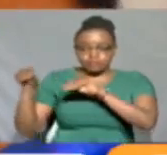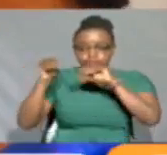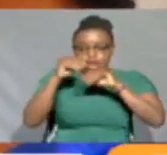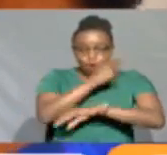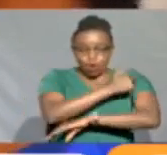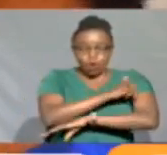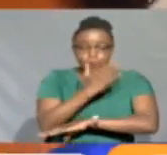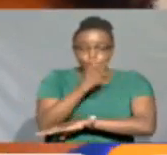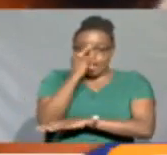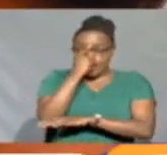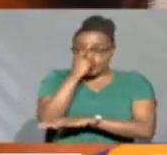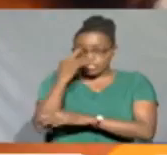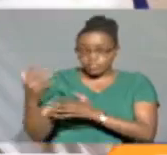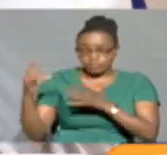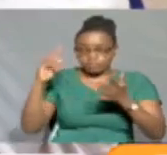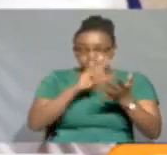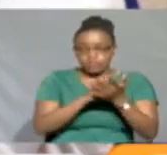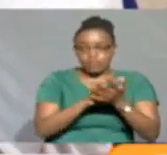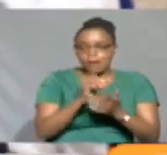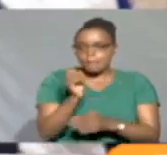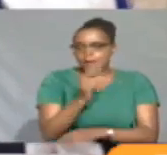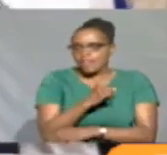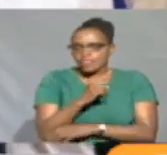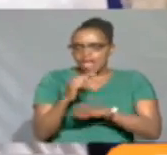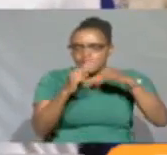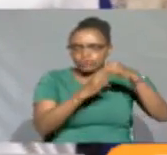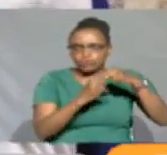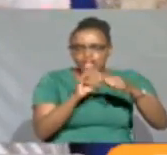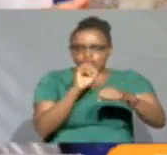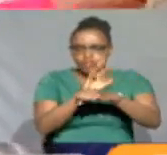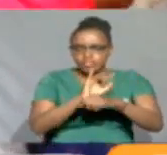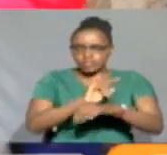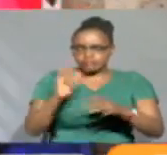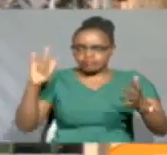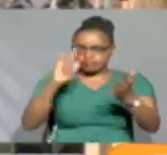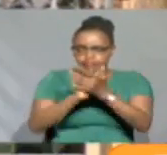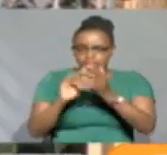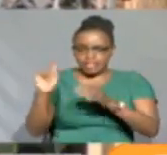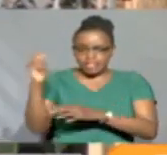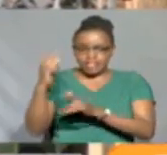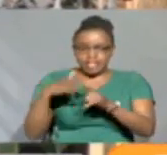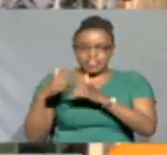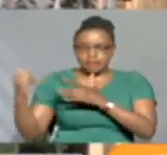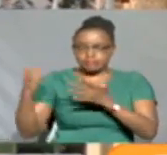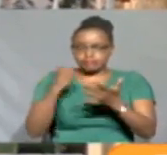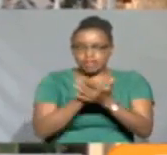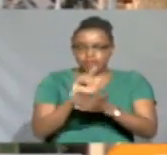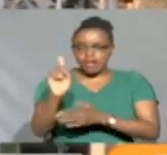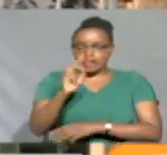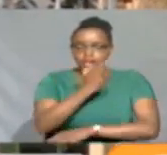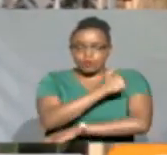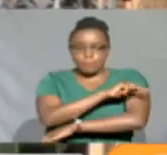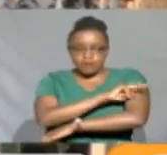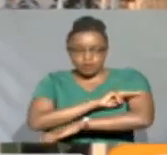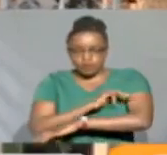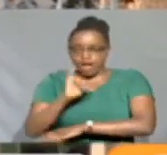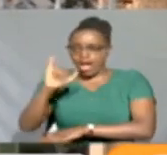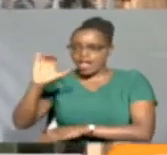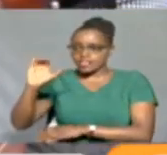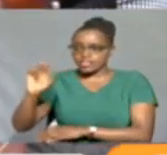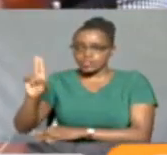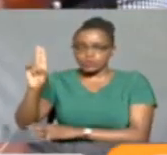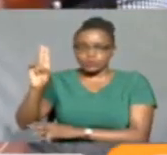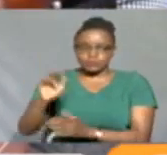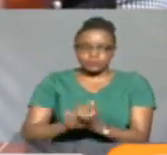to a hospital in India. But on July 14th, she came back to the country and was immediately admitted to the Nairobi Hospital's intensive care